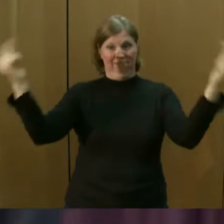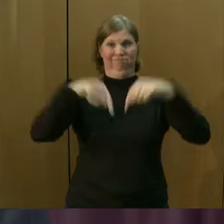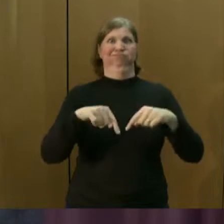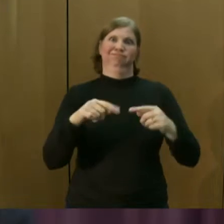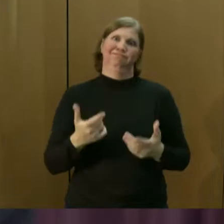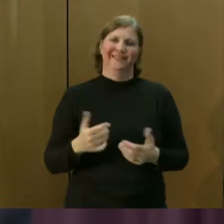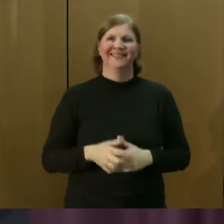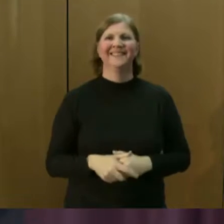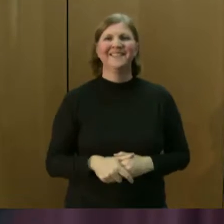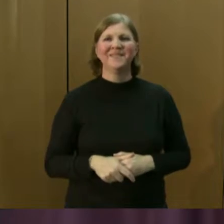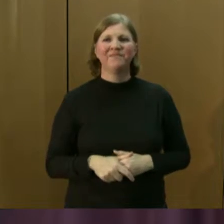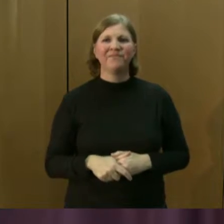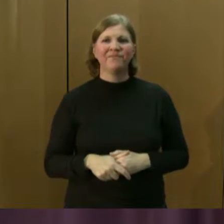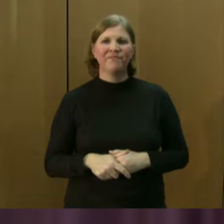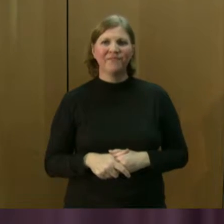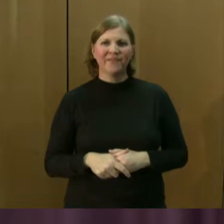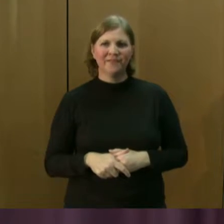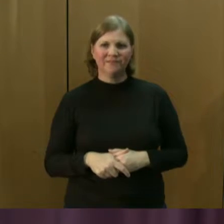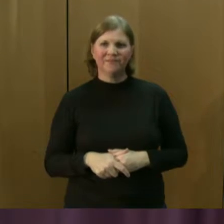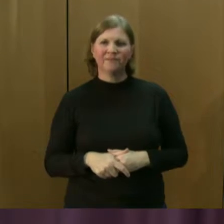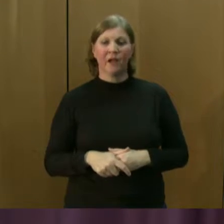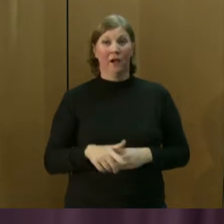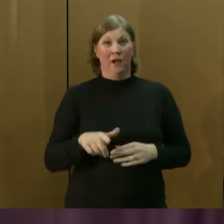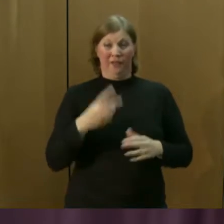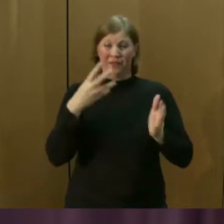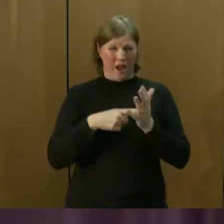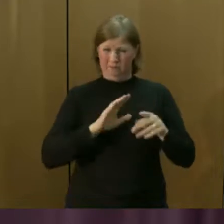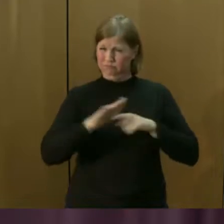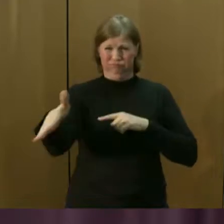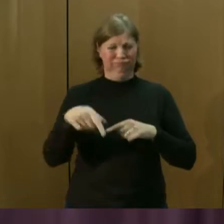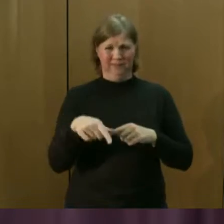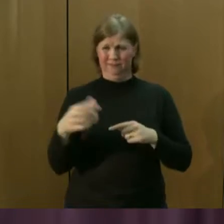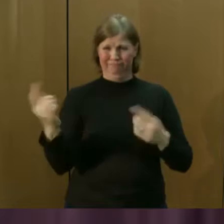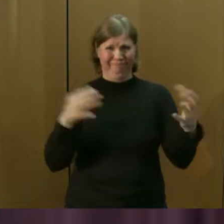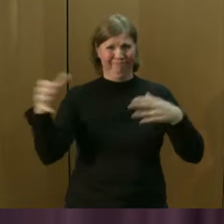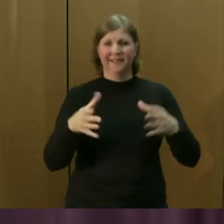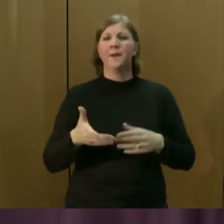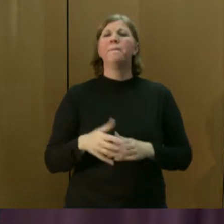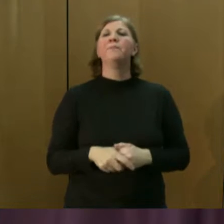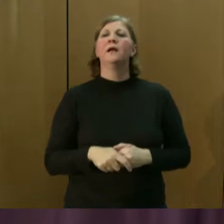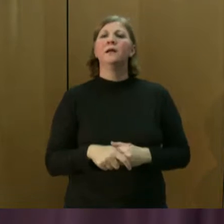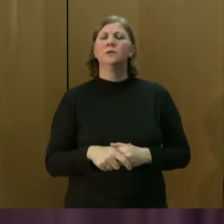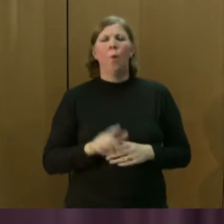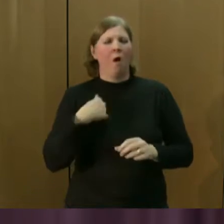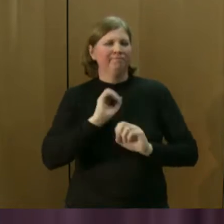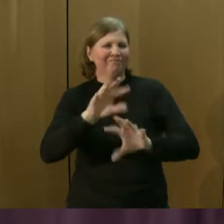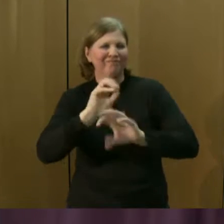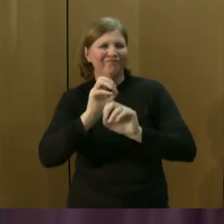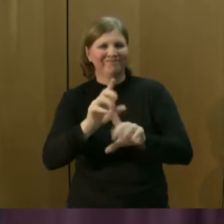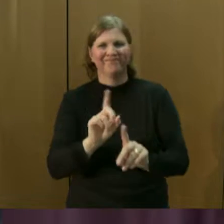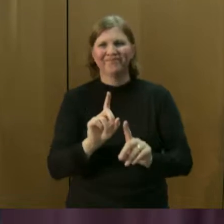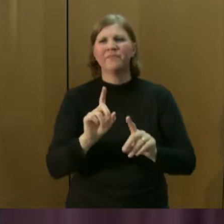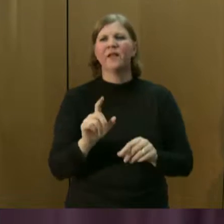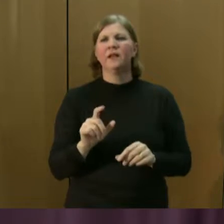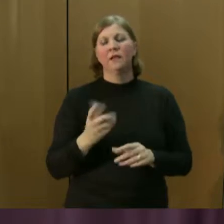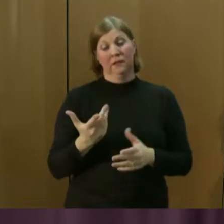and what that means. But I guess in order to understand the Fringe and what's important about it, it might be useful to give a bit of history.